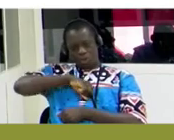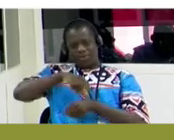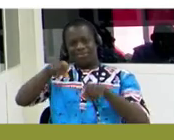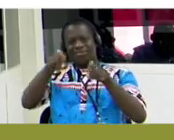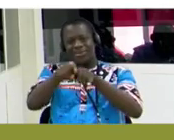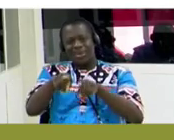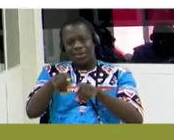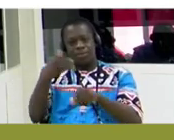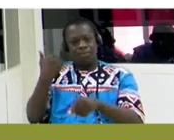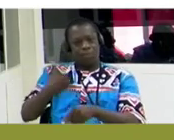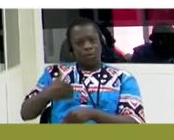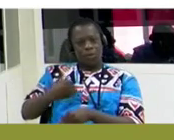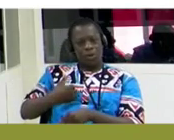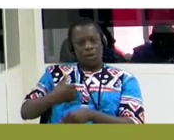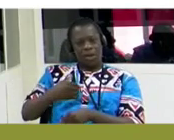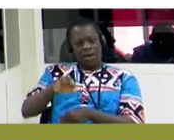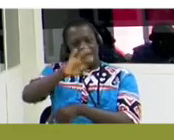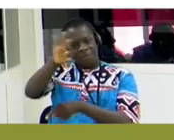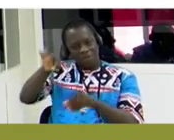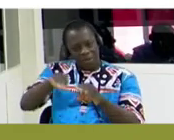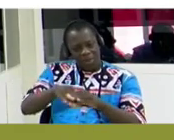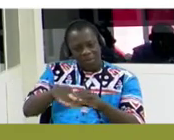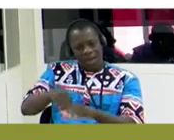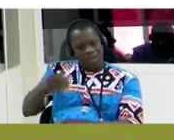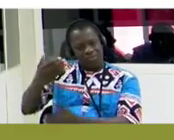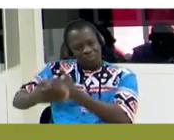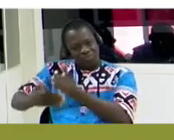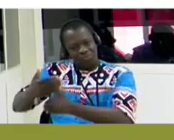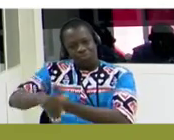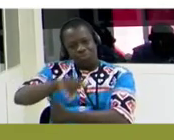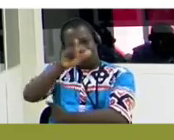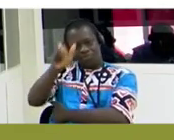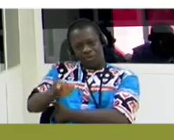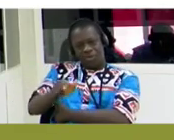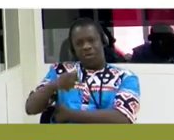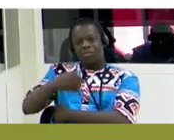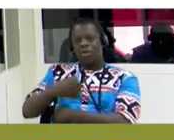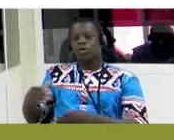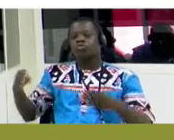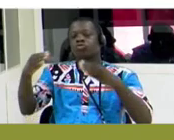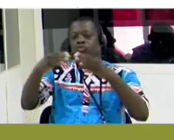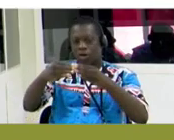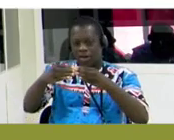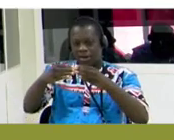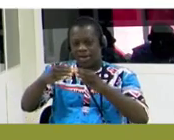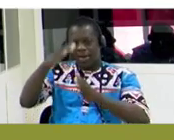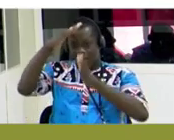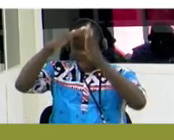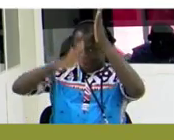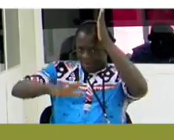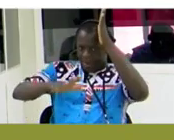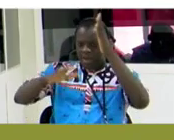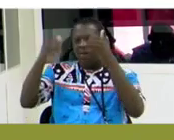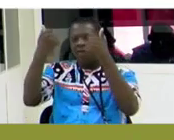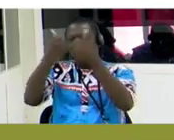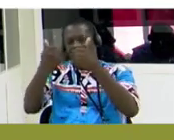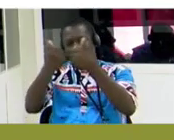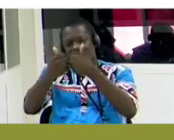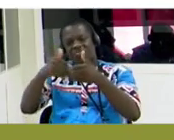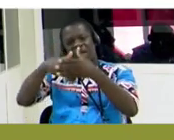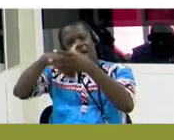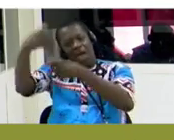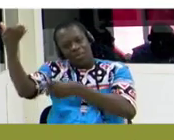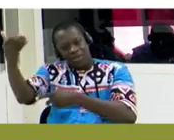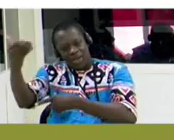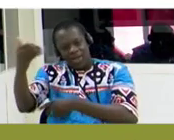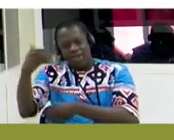relatives. No, I joined the army to fight for any external forces, but not my own